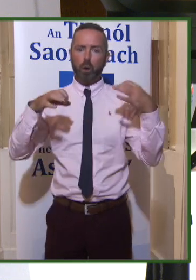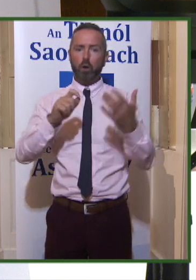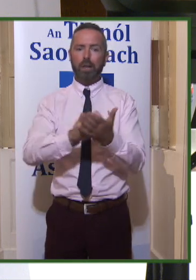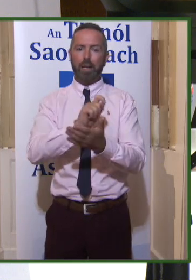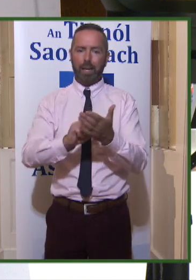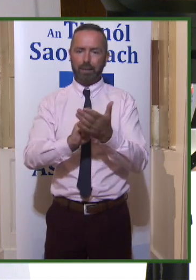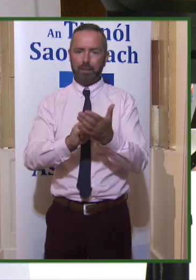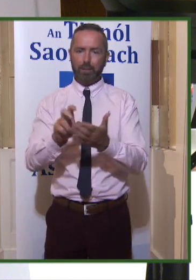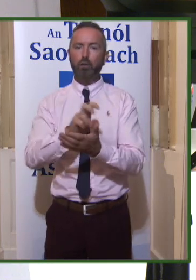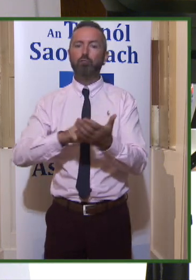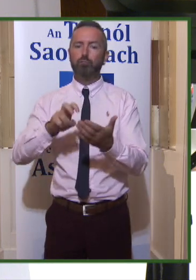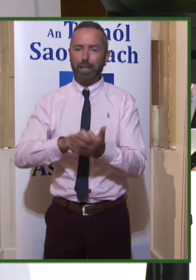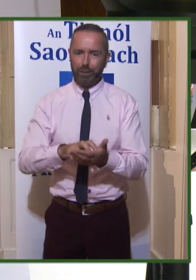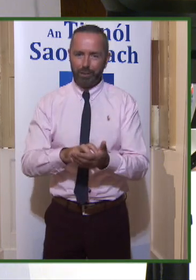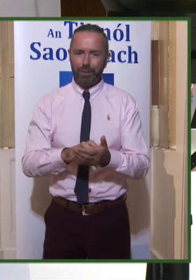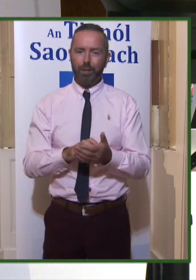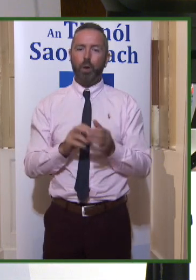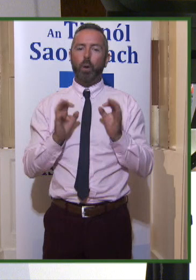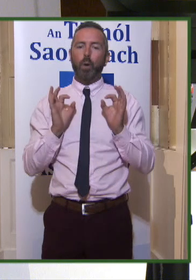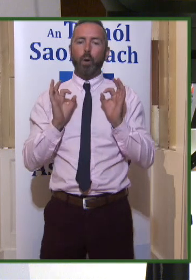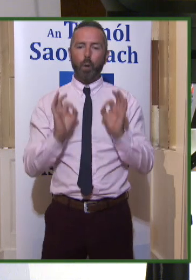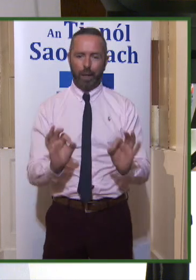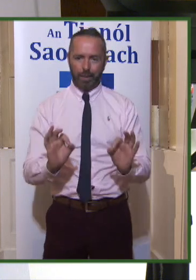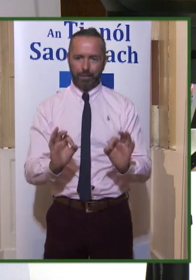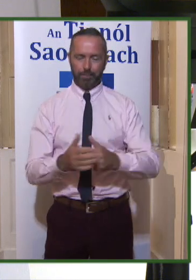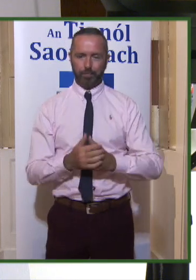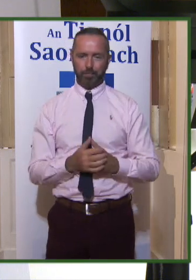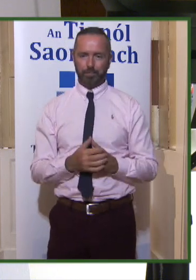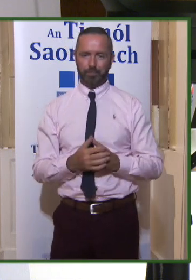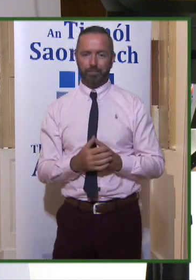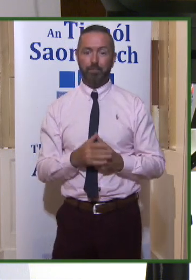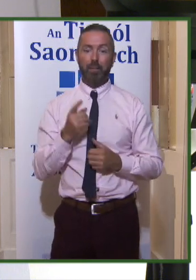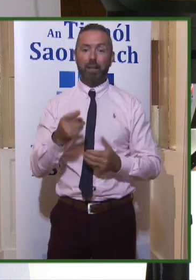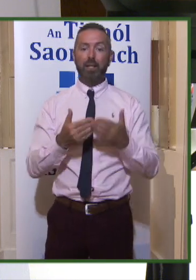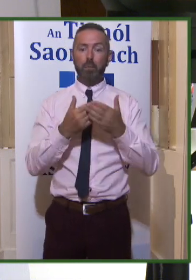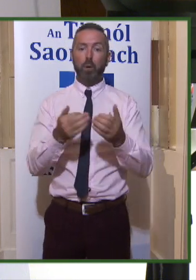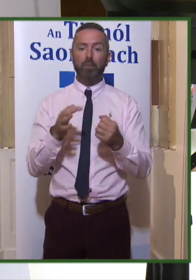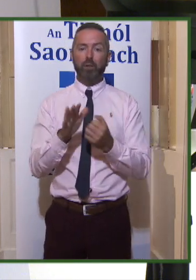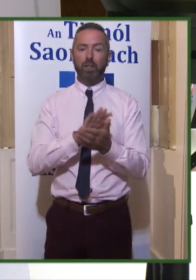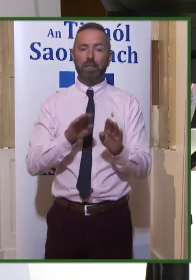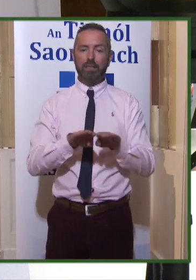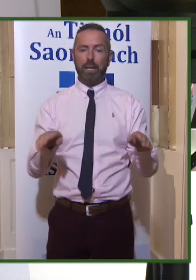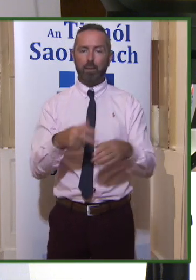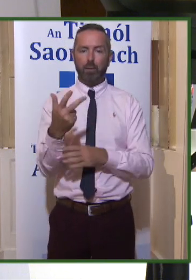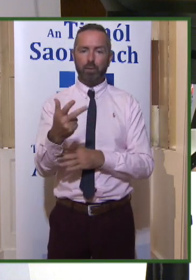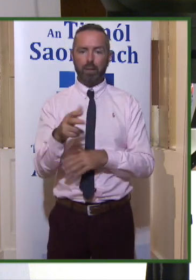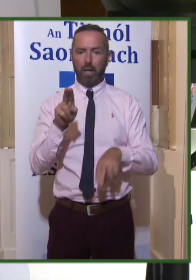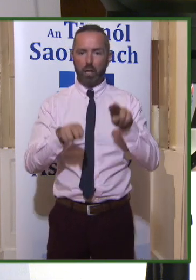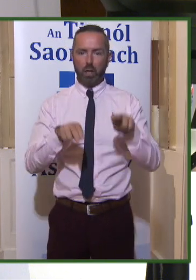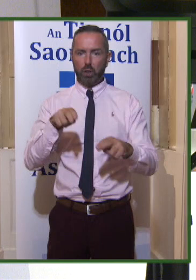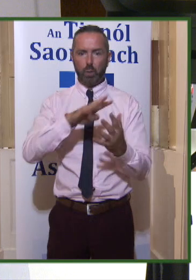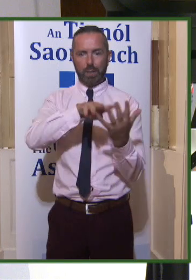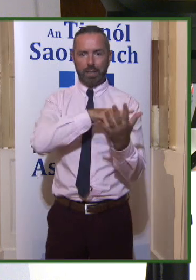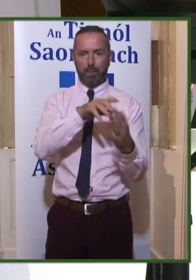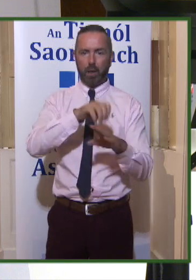Okay, so who wants that question? This is the proposed amendment from Table 3. It's a new table on ballot paper number